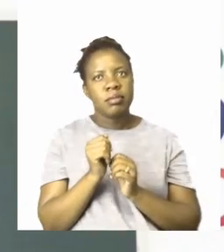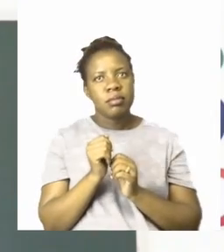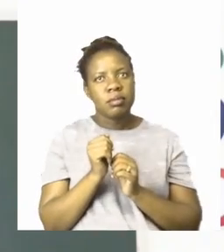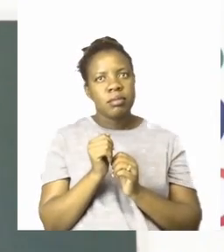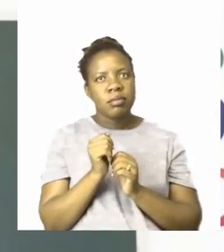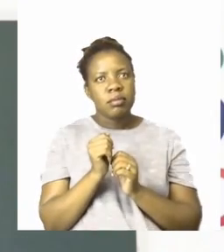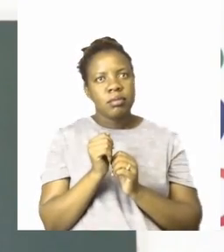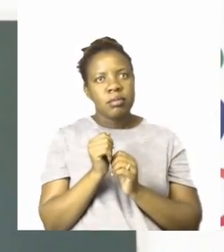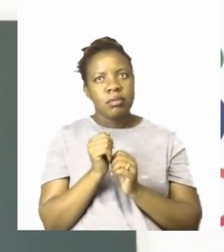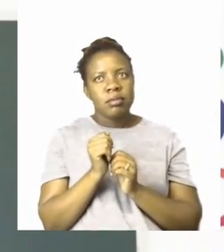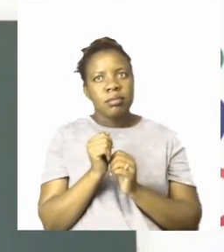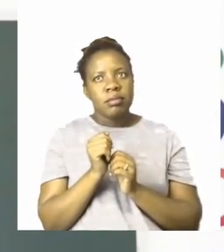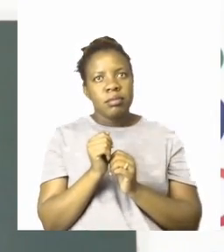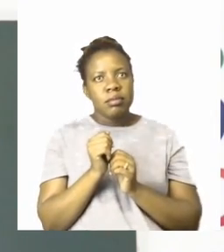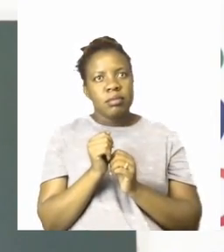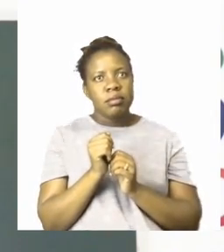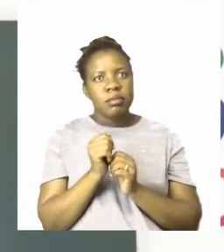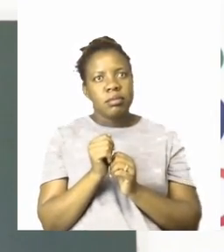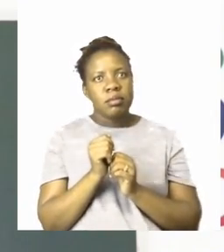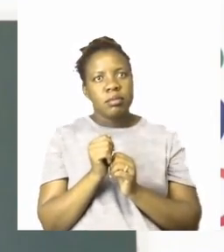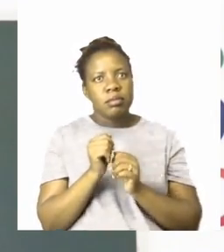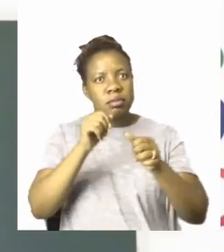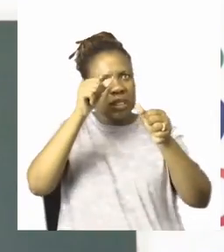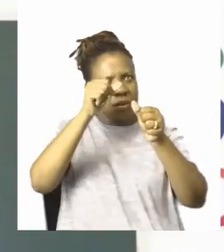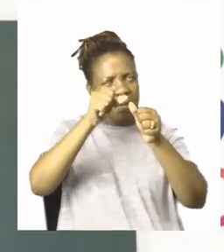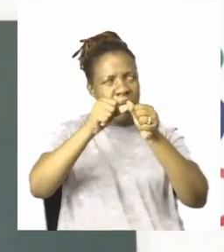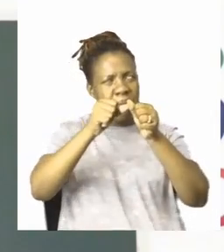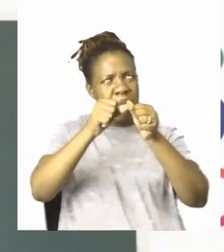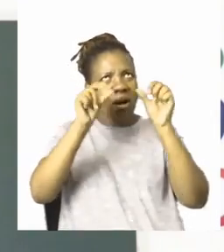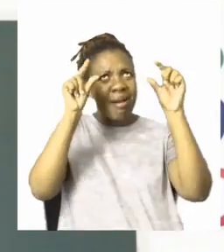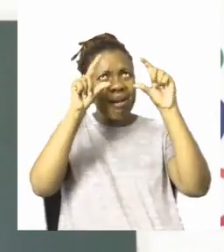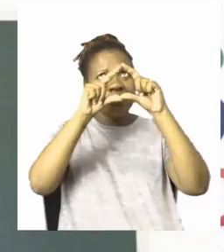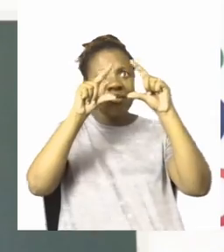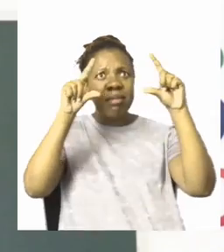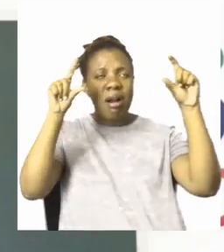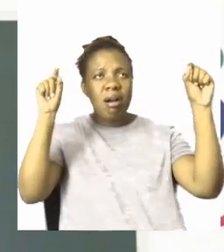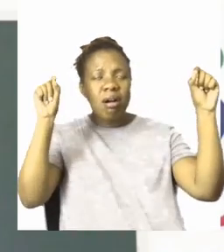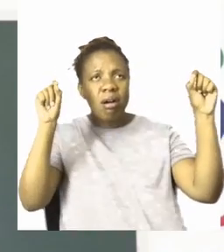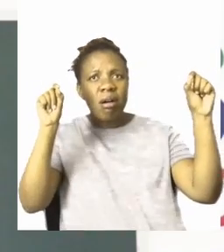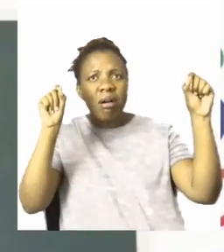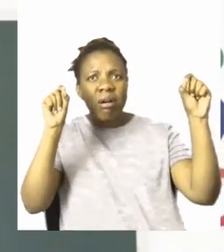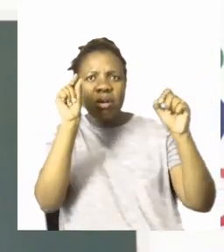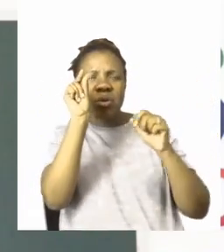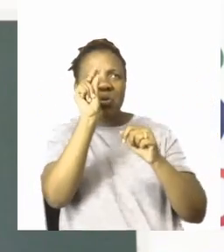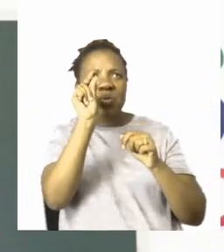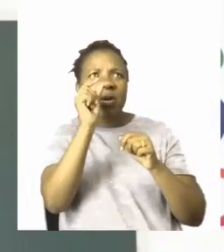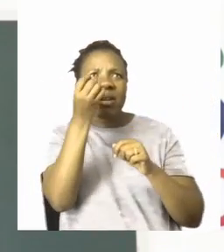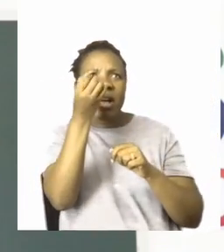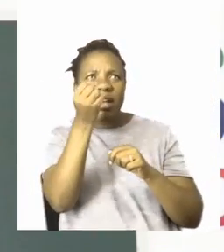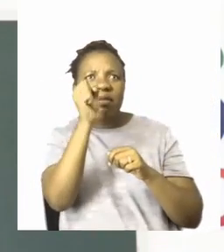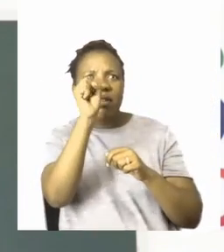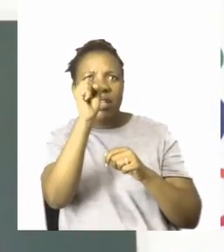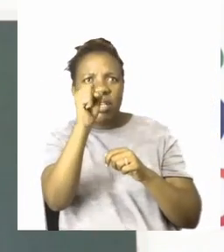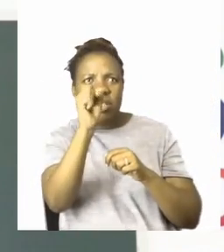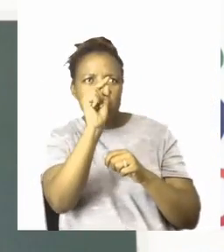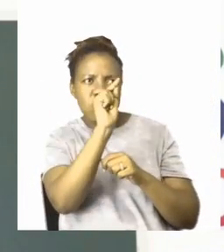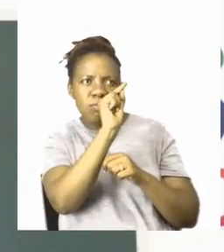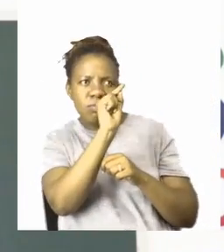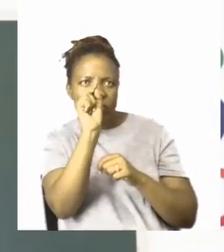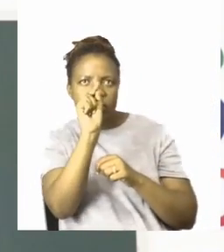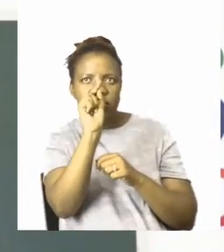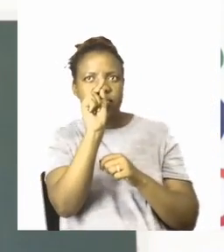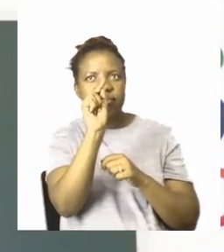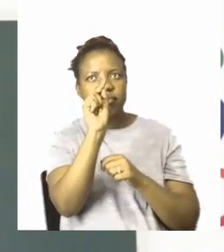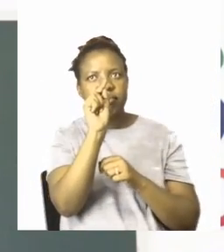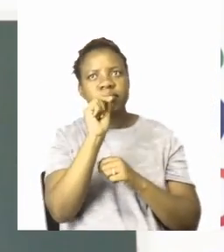word, you need to remember to go back to your word list and you have to cross it out.